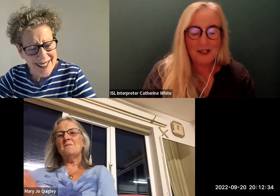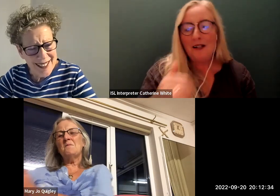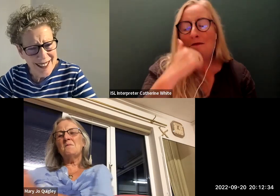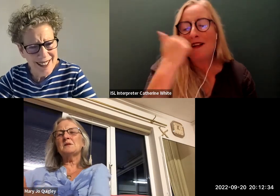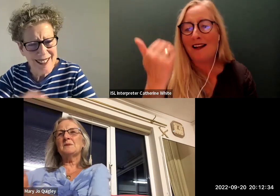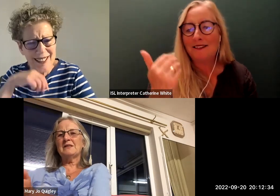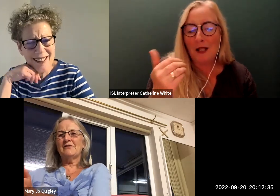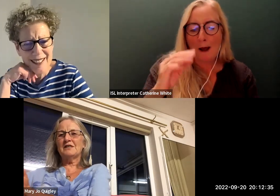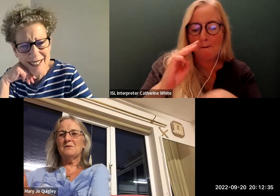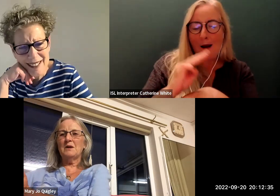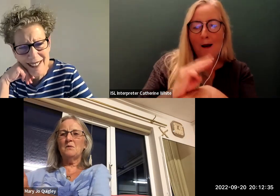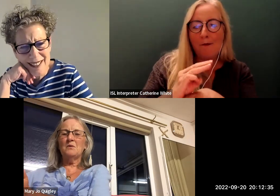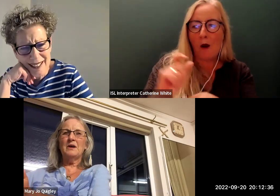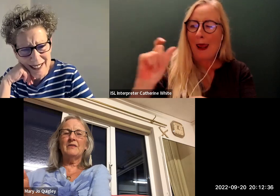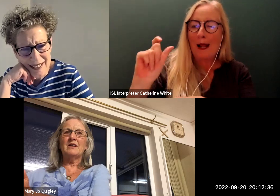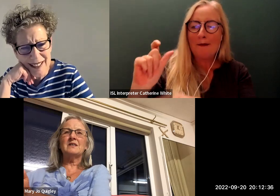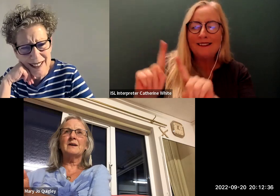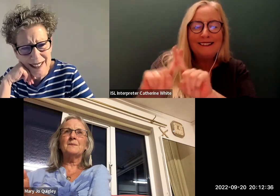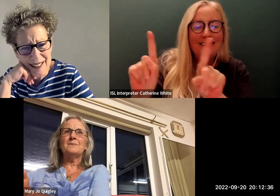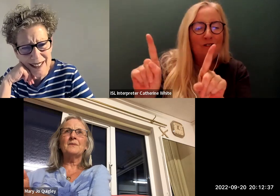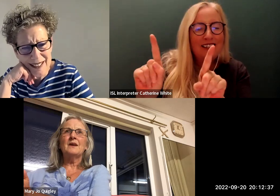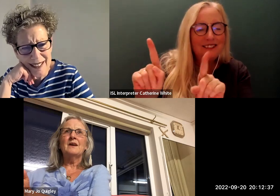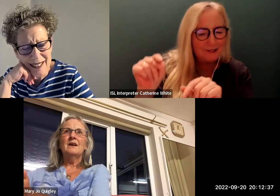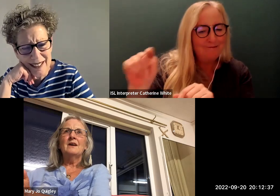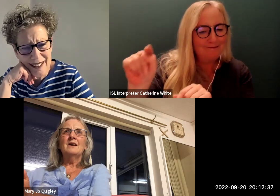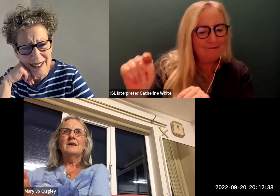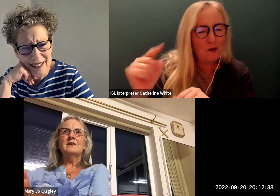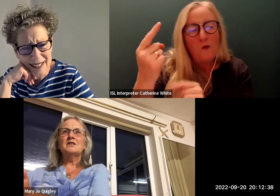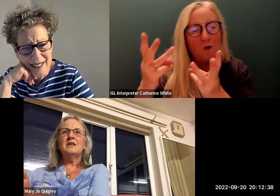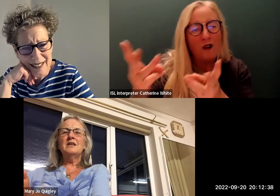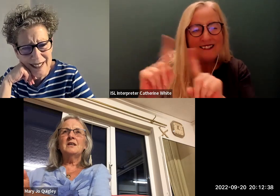Because Mum was a bit different in one way, in that